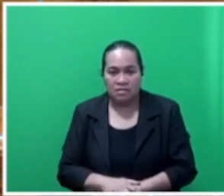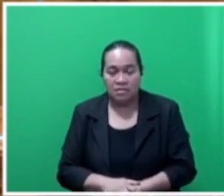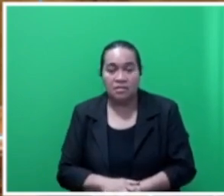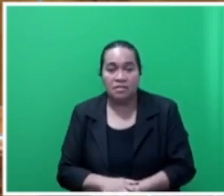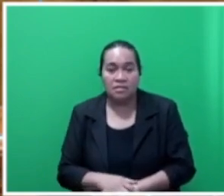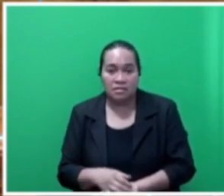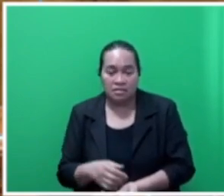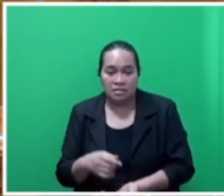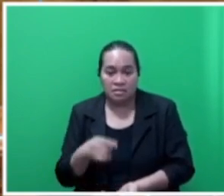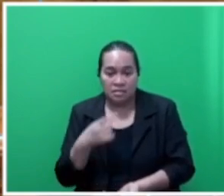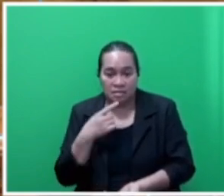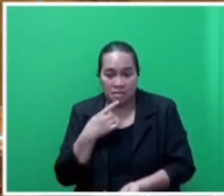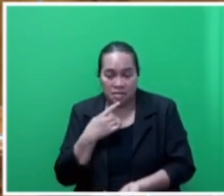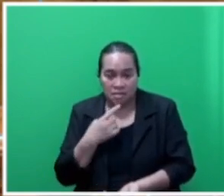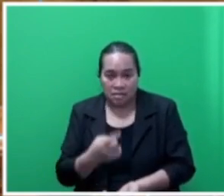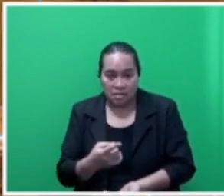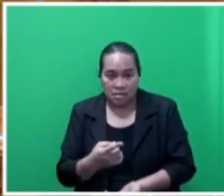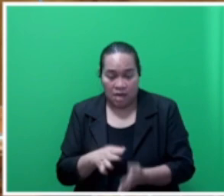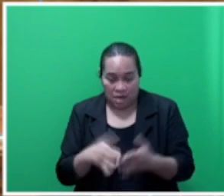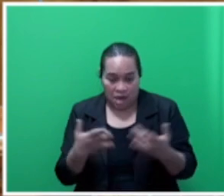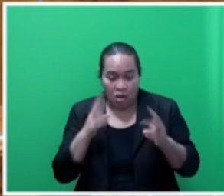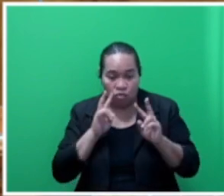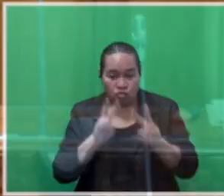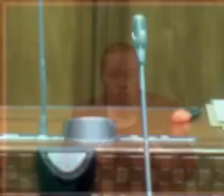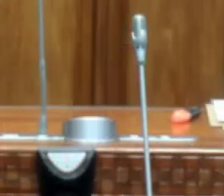Sir, we're now looking at